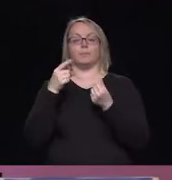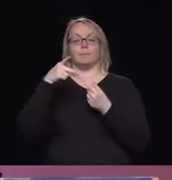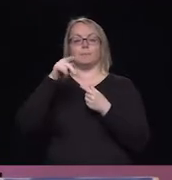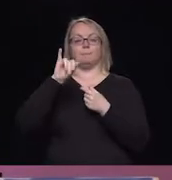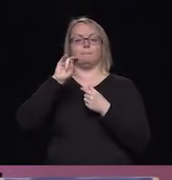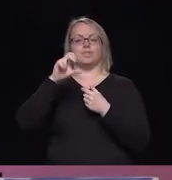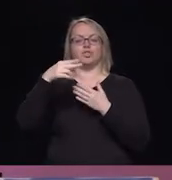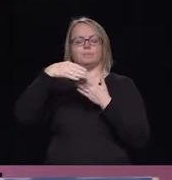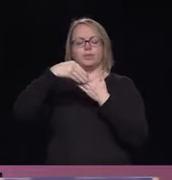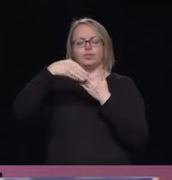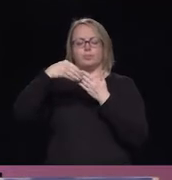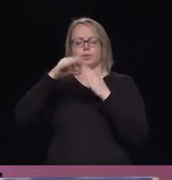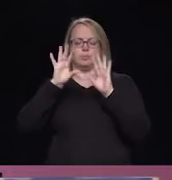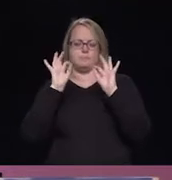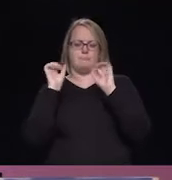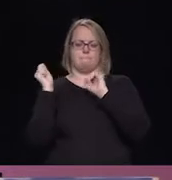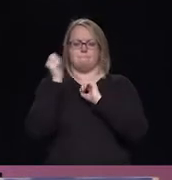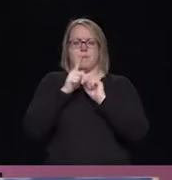sharp square.